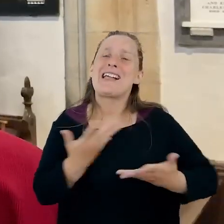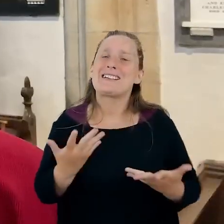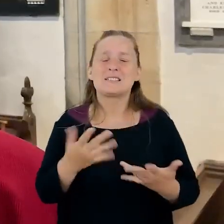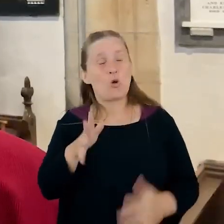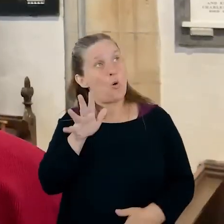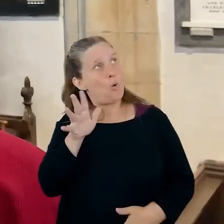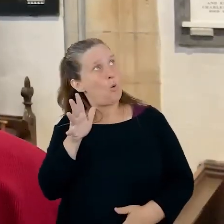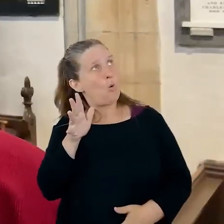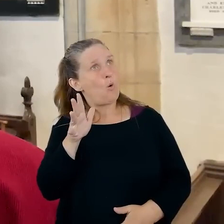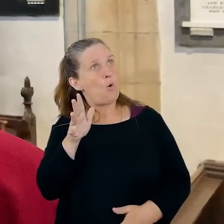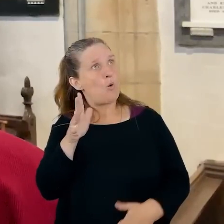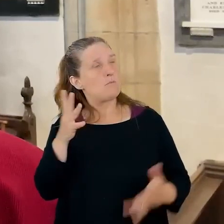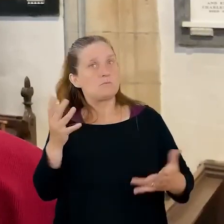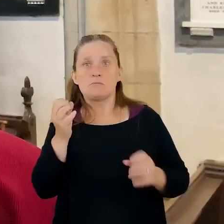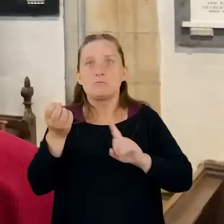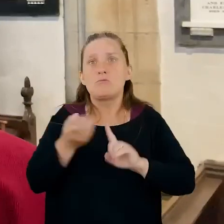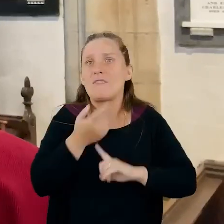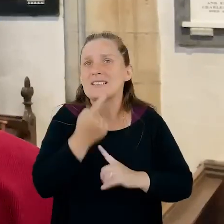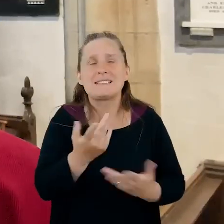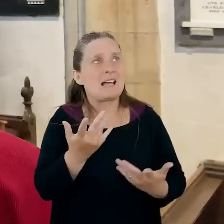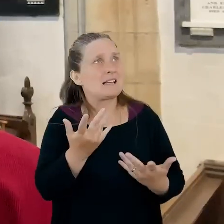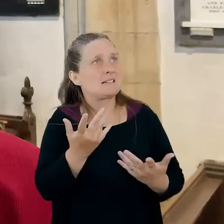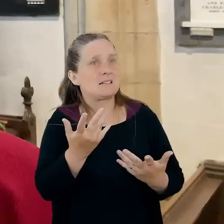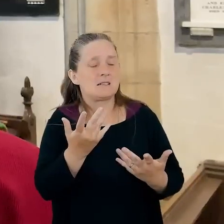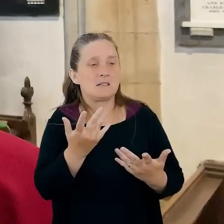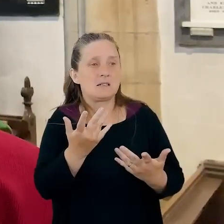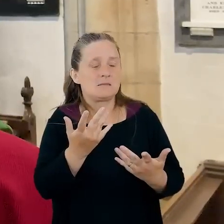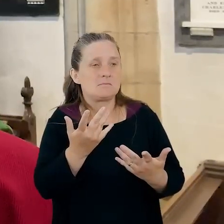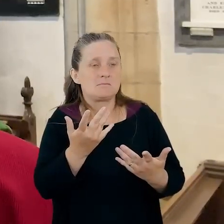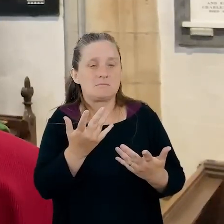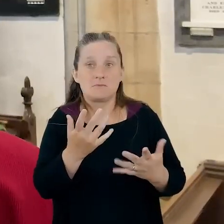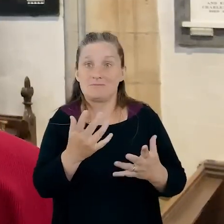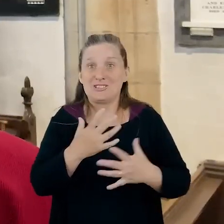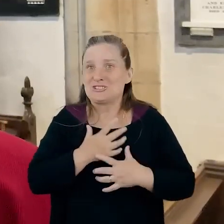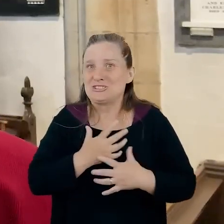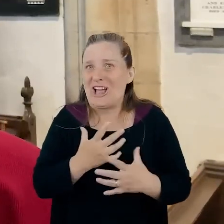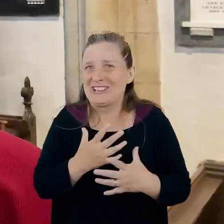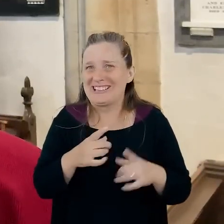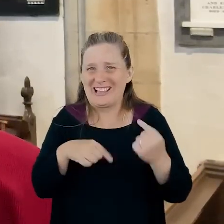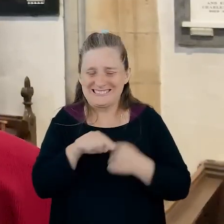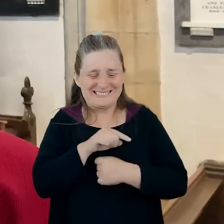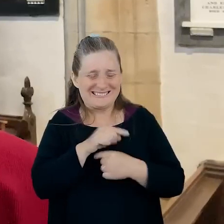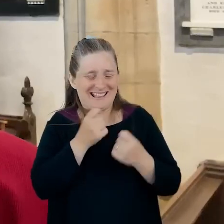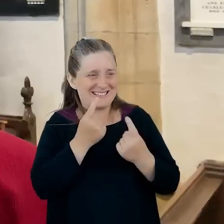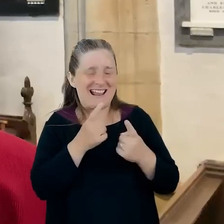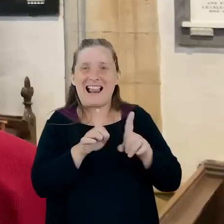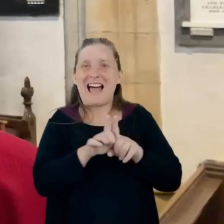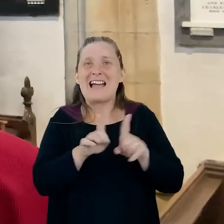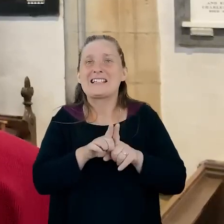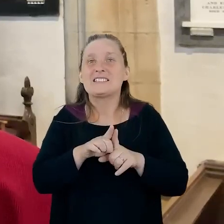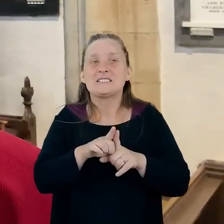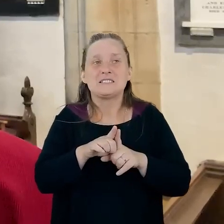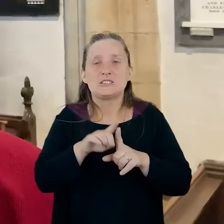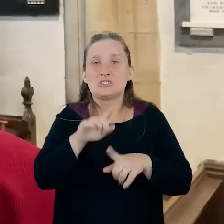prophet, changing the image in a way that probably startled its original hearers as much as it startles us,